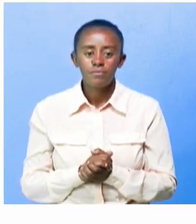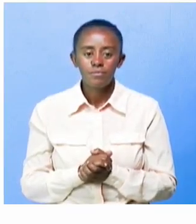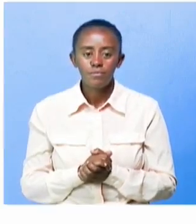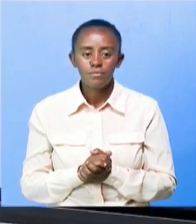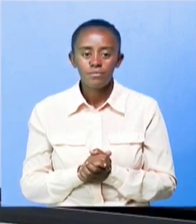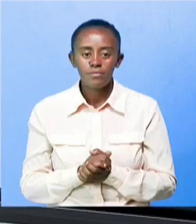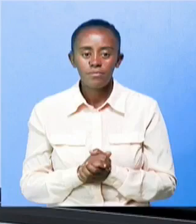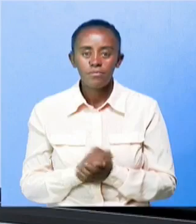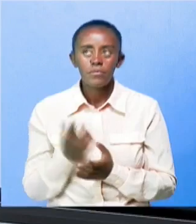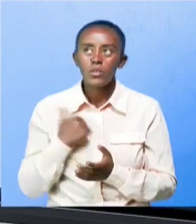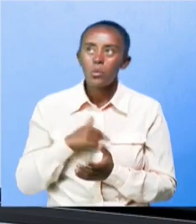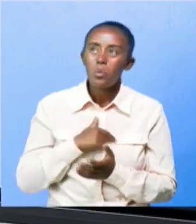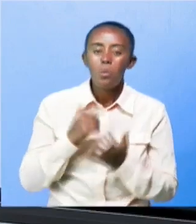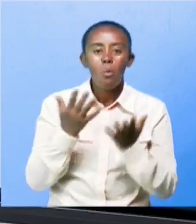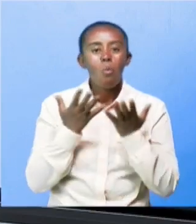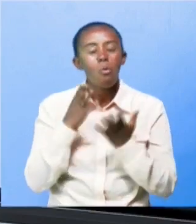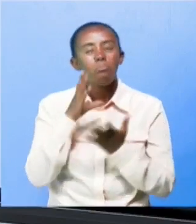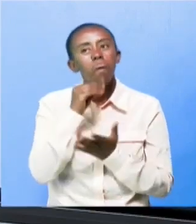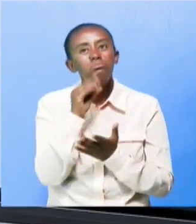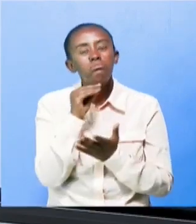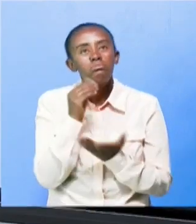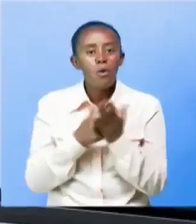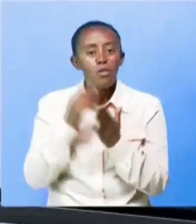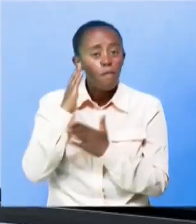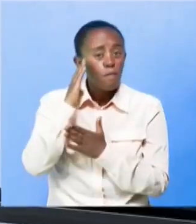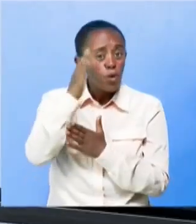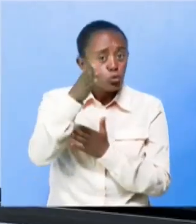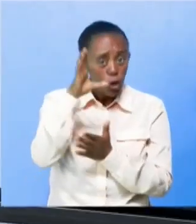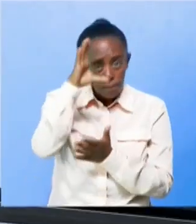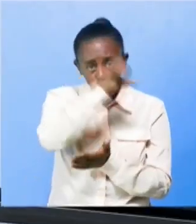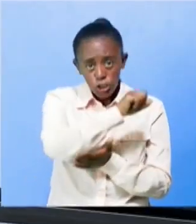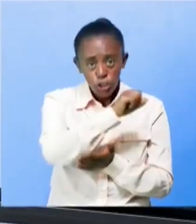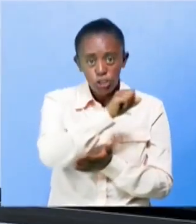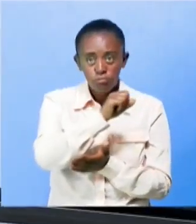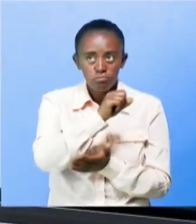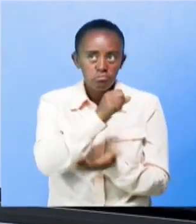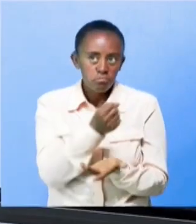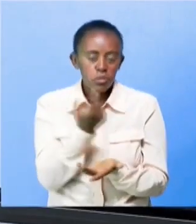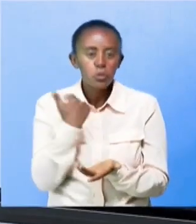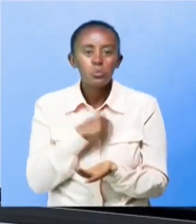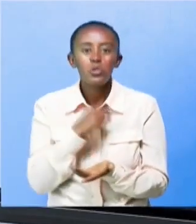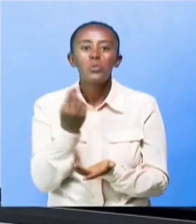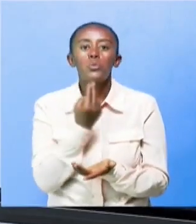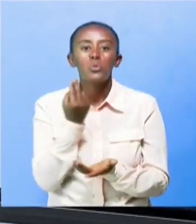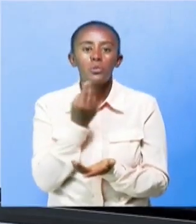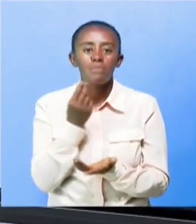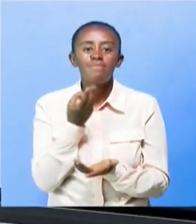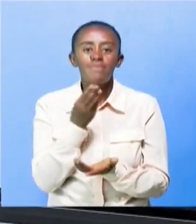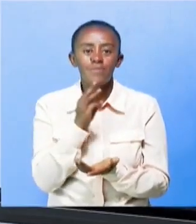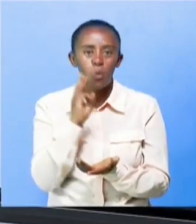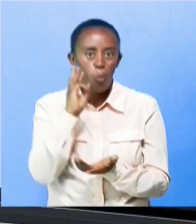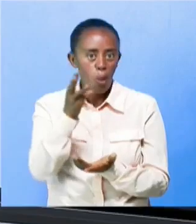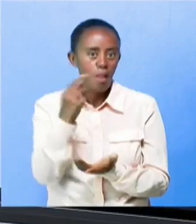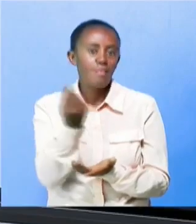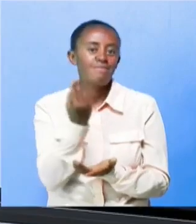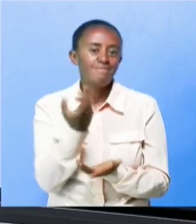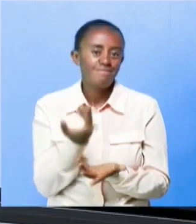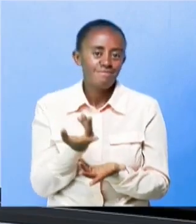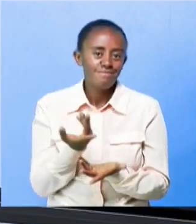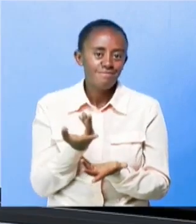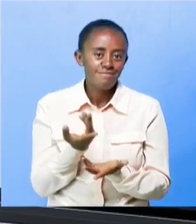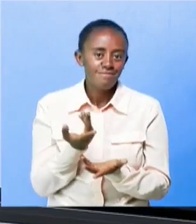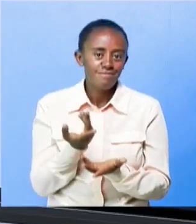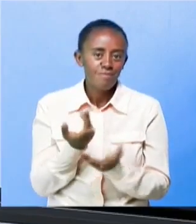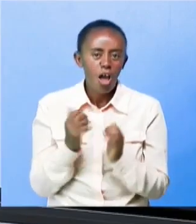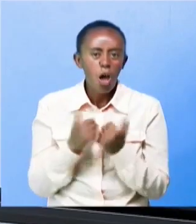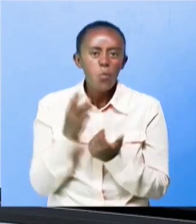When we want to talk about future predictions, we use the modal verb will. How can we